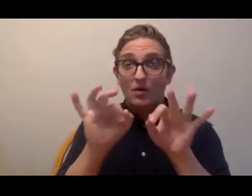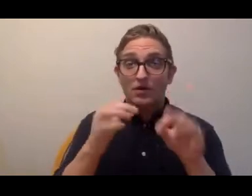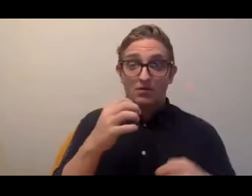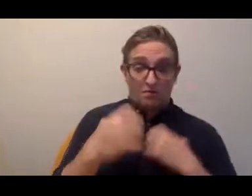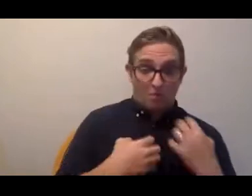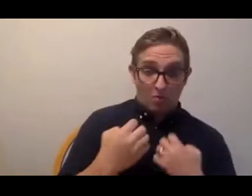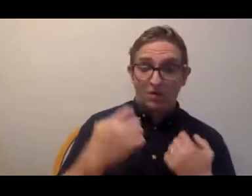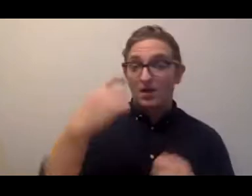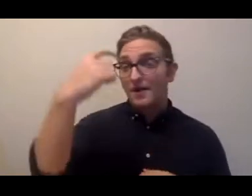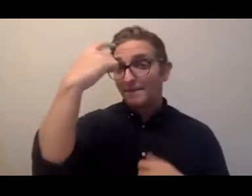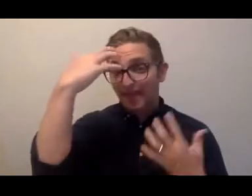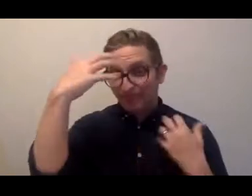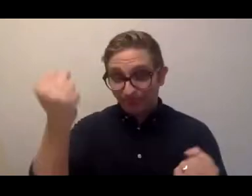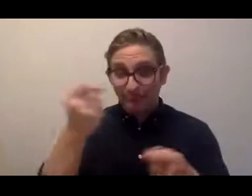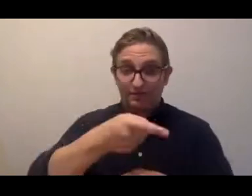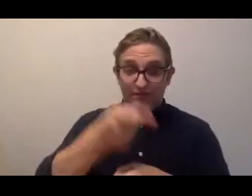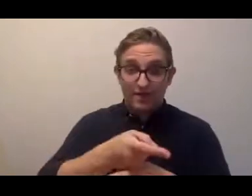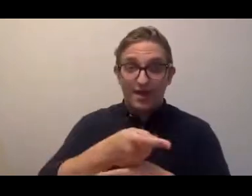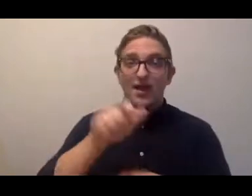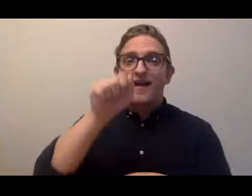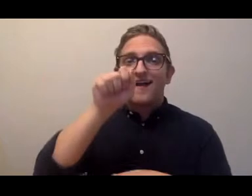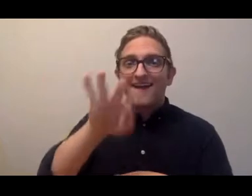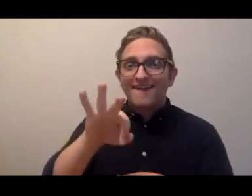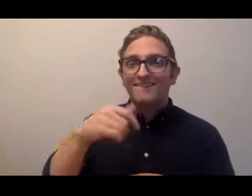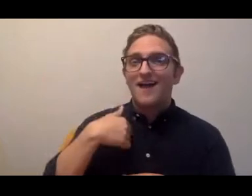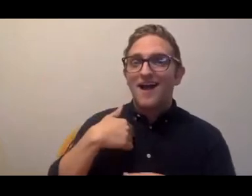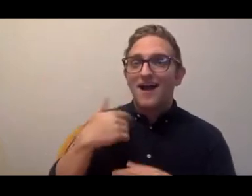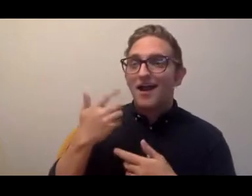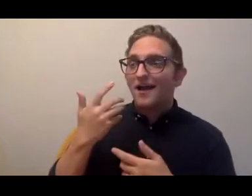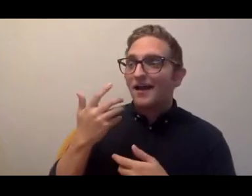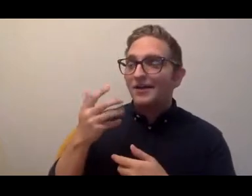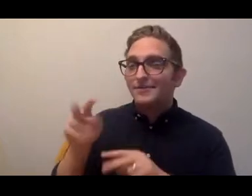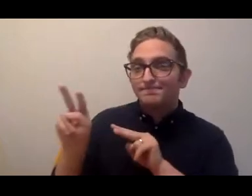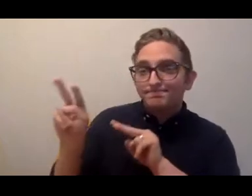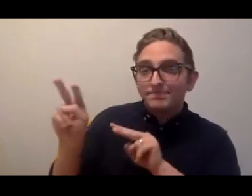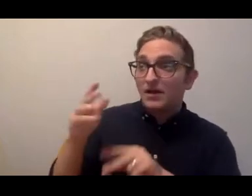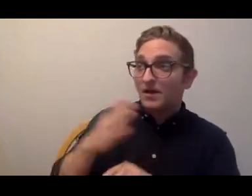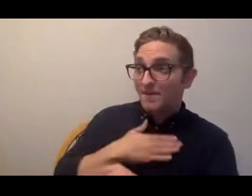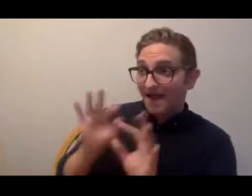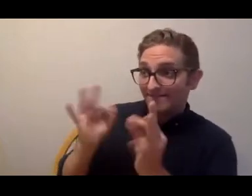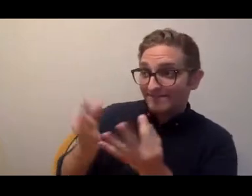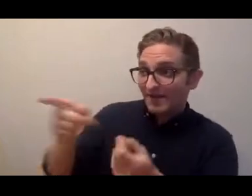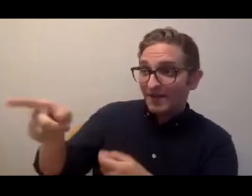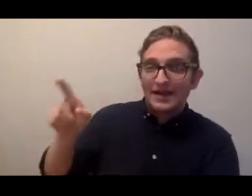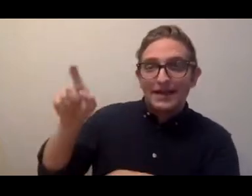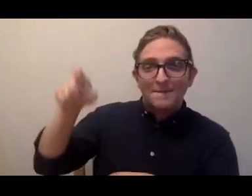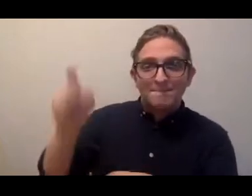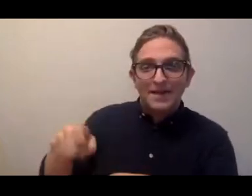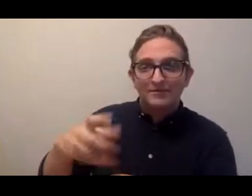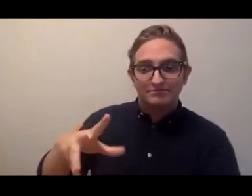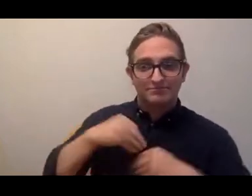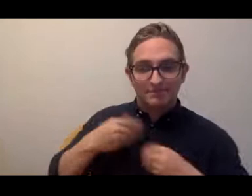healthy approaching it. If I'm looking to my family to validate who I am as a person,